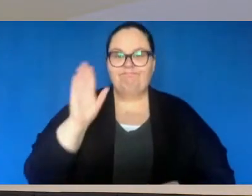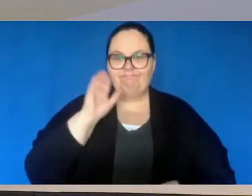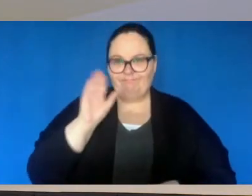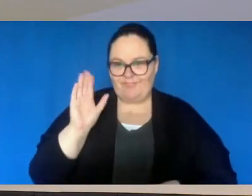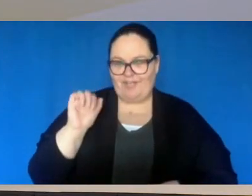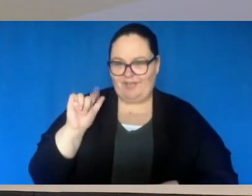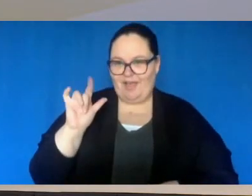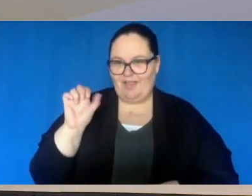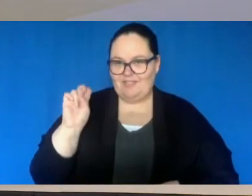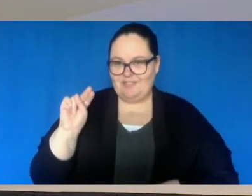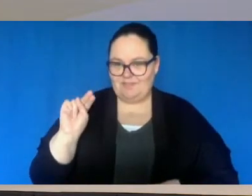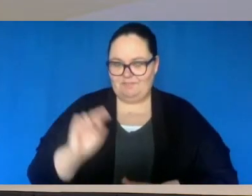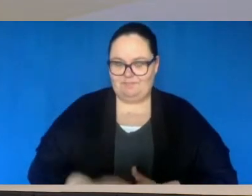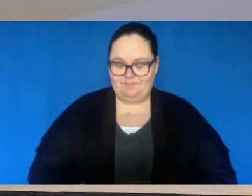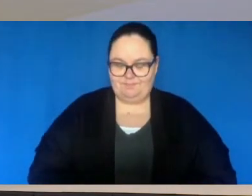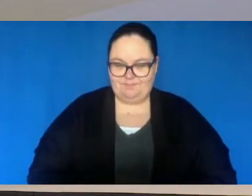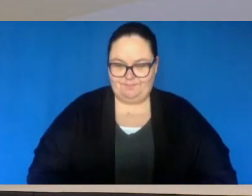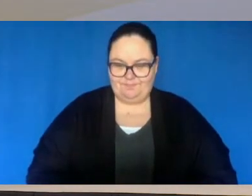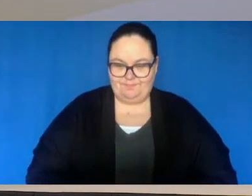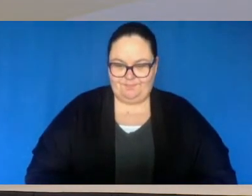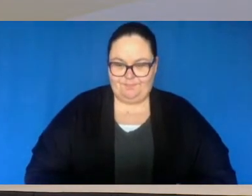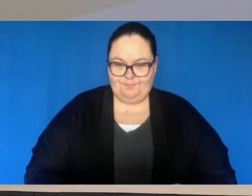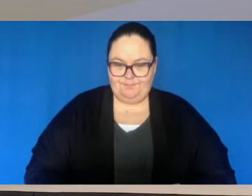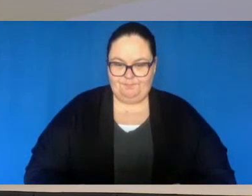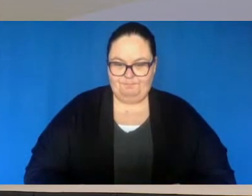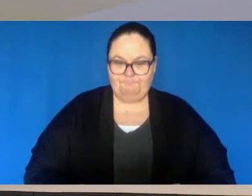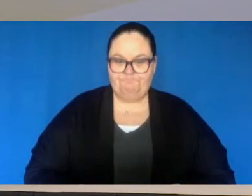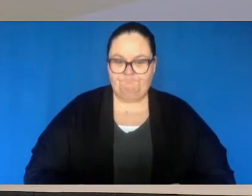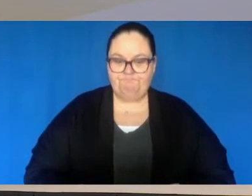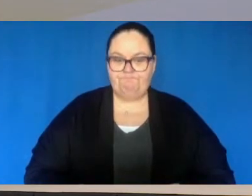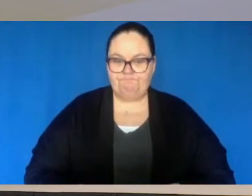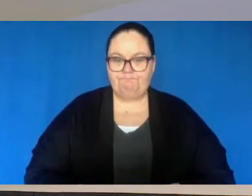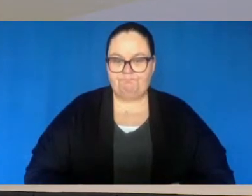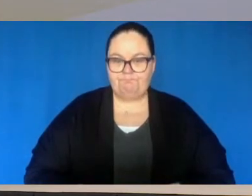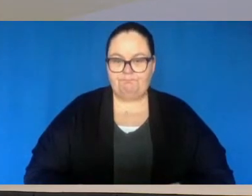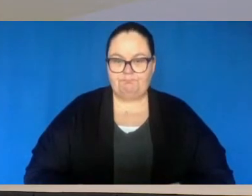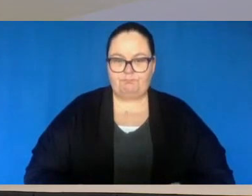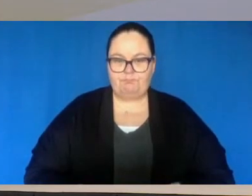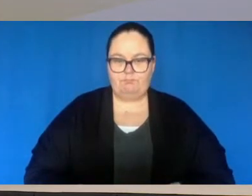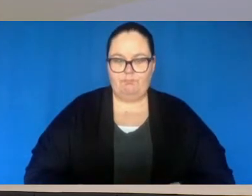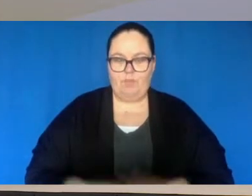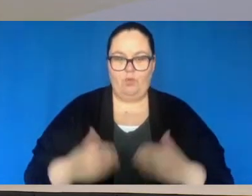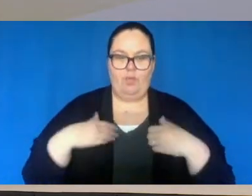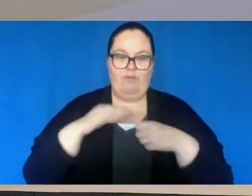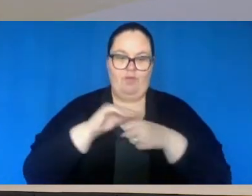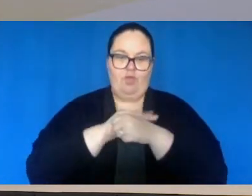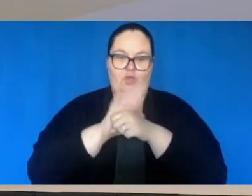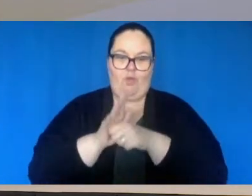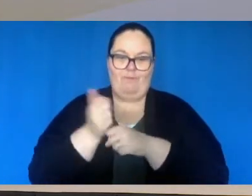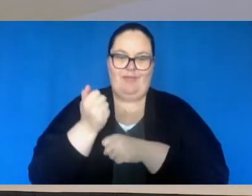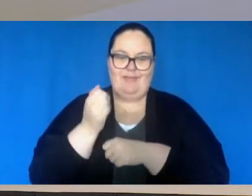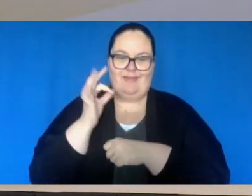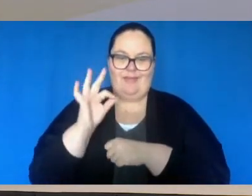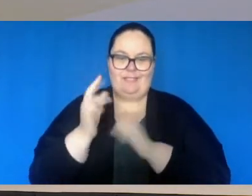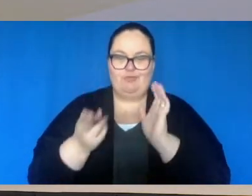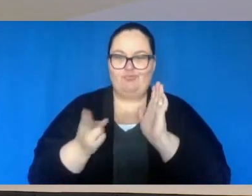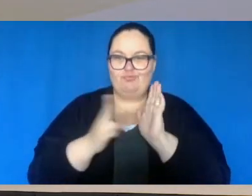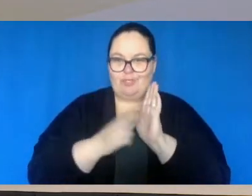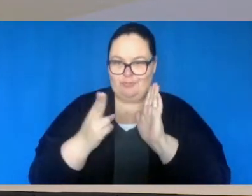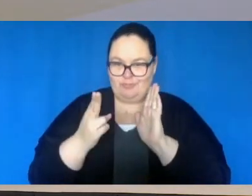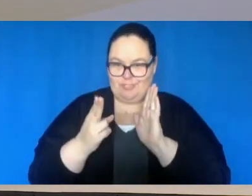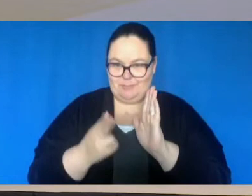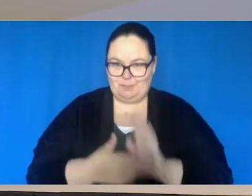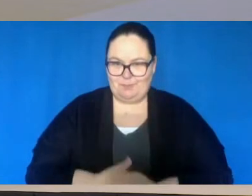one of the things that happens, we have a sort of COVID-19 vaccine registry, and those